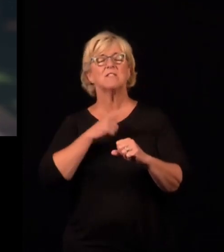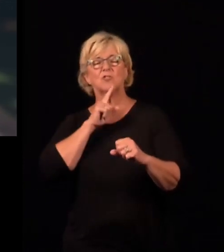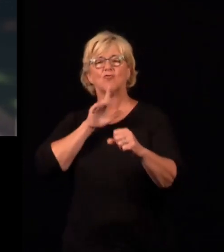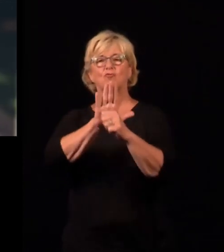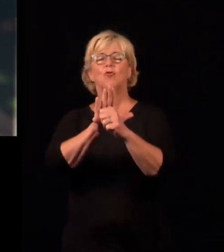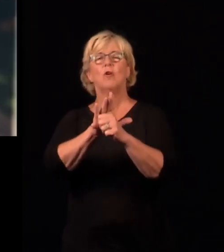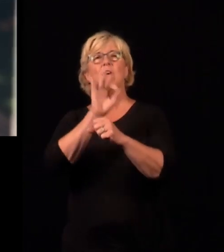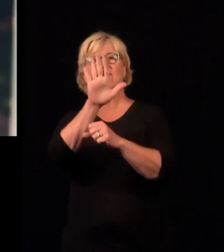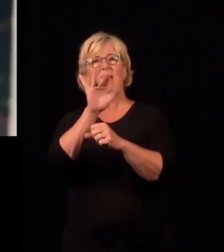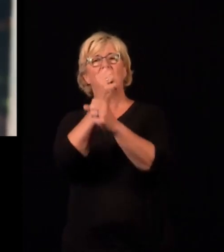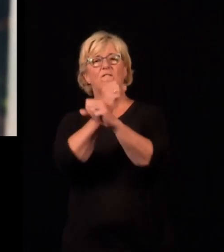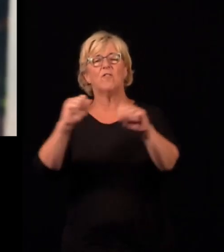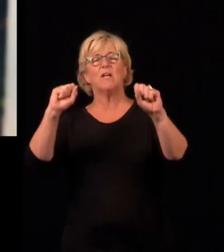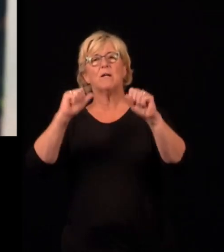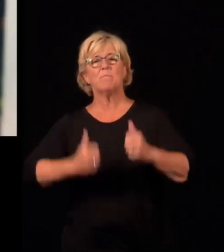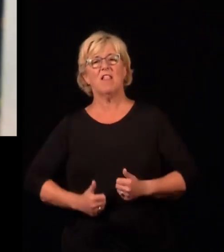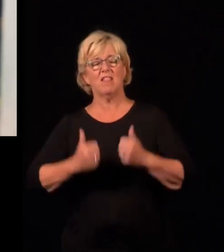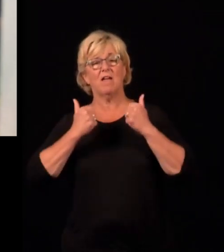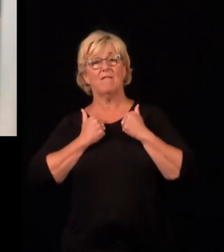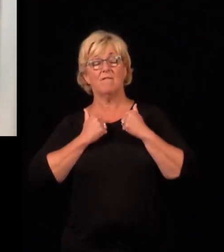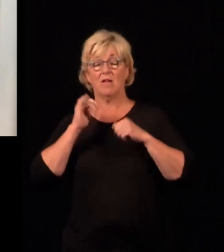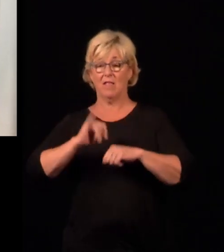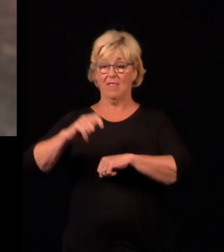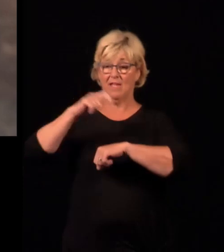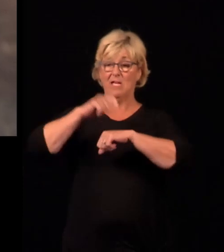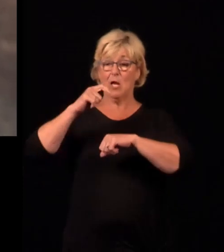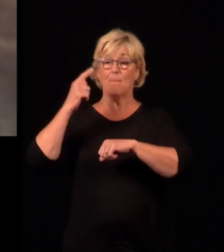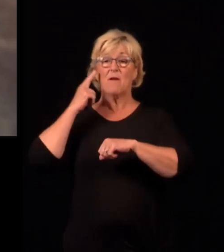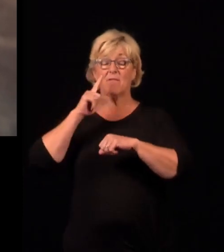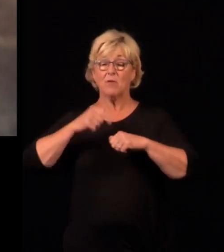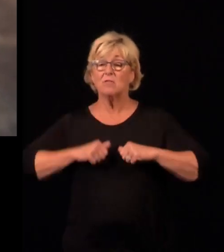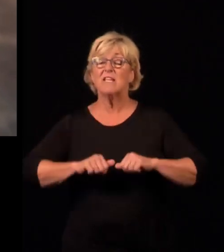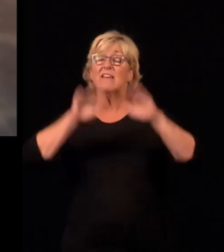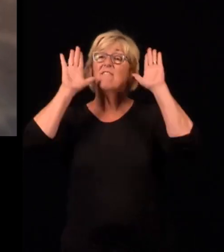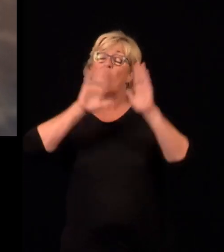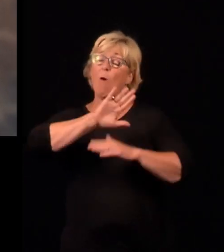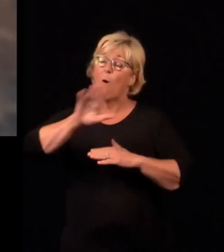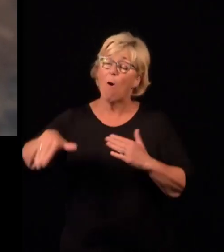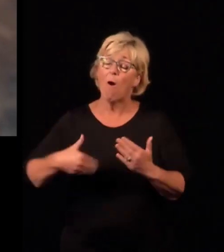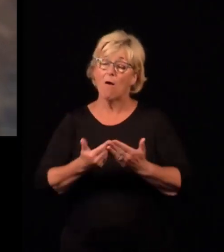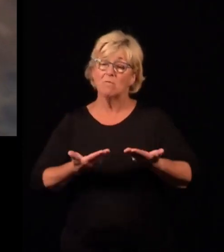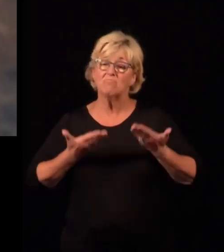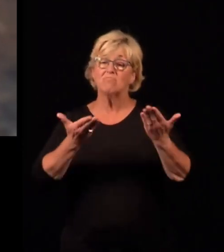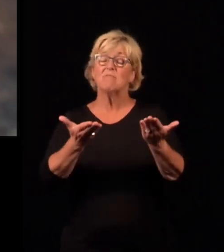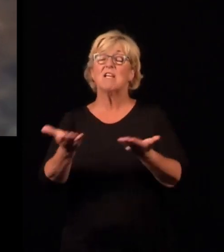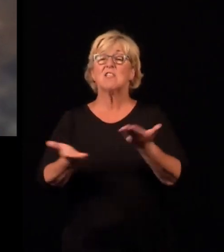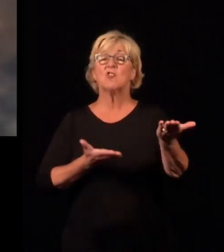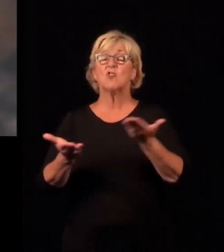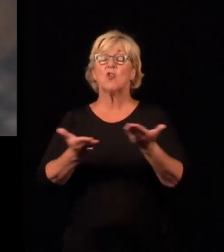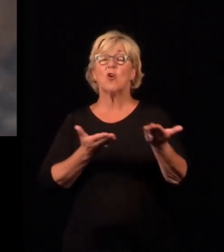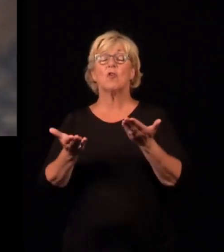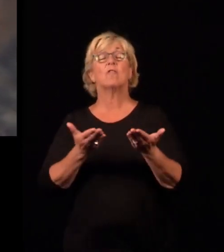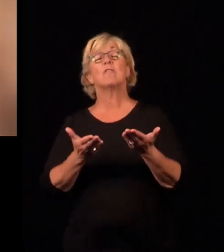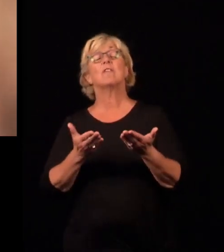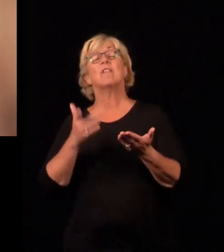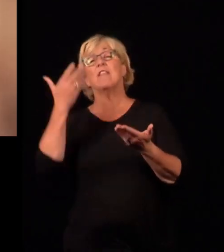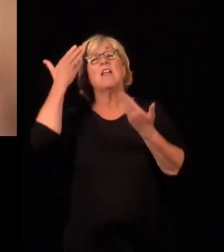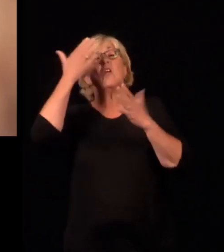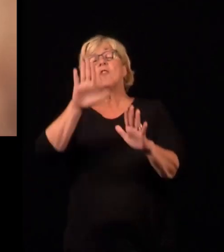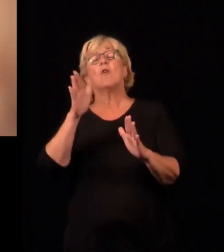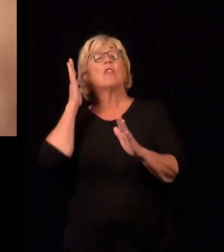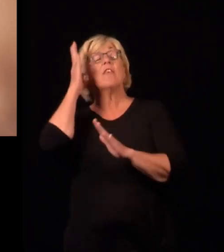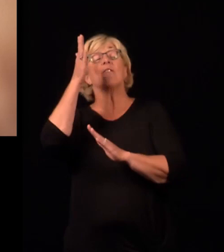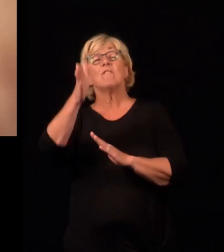it. And when the moment came for them to give it all, their futures never to be written,